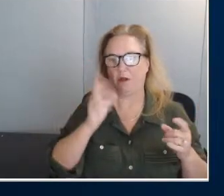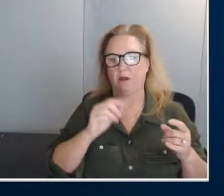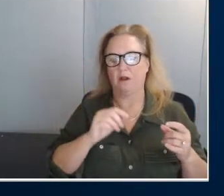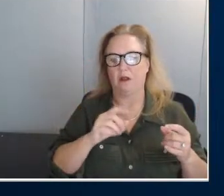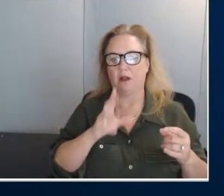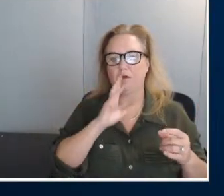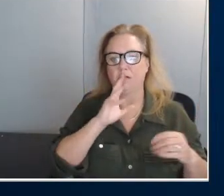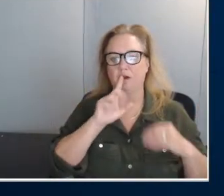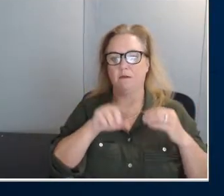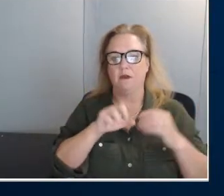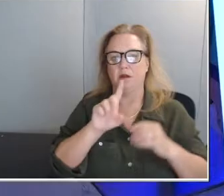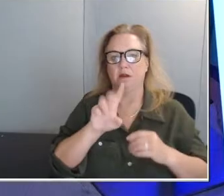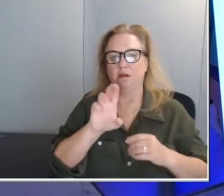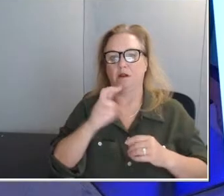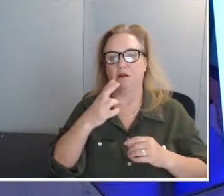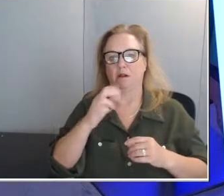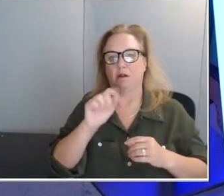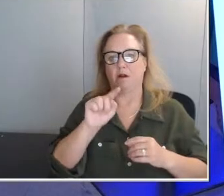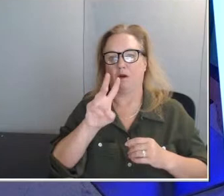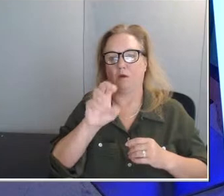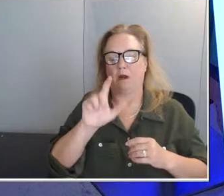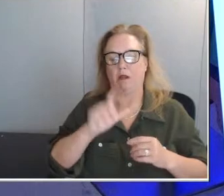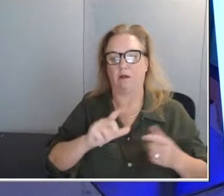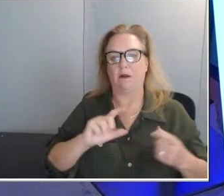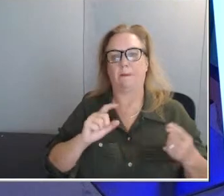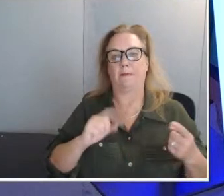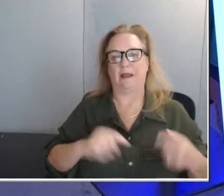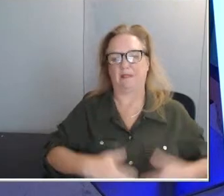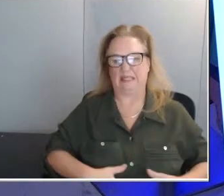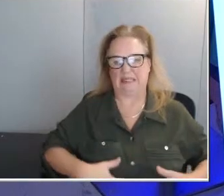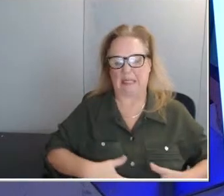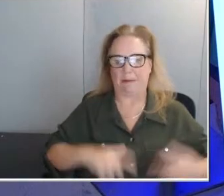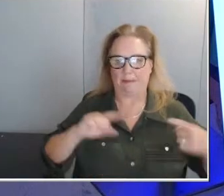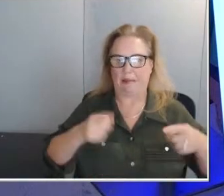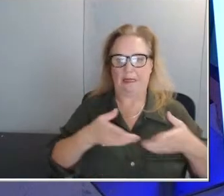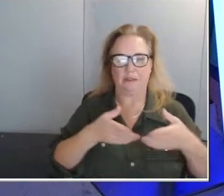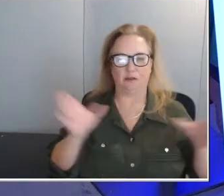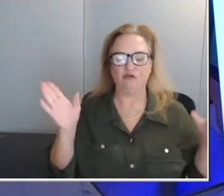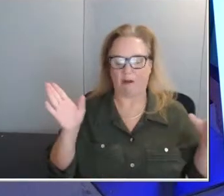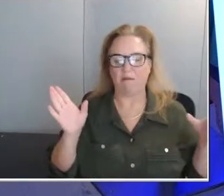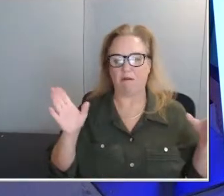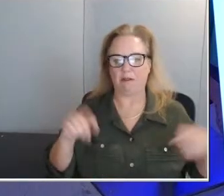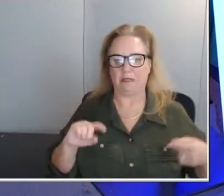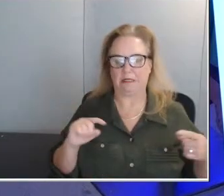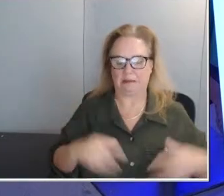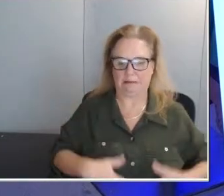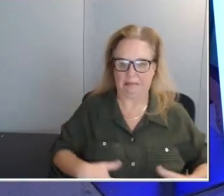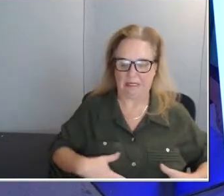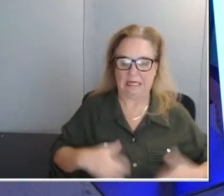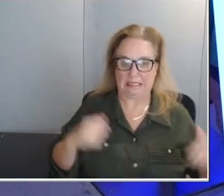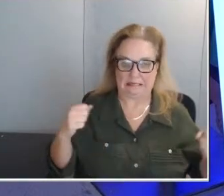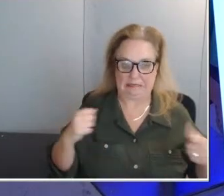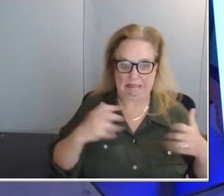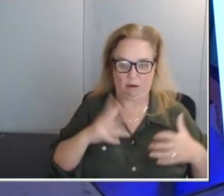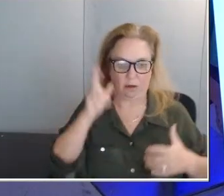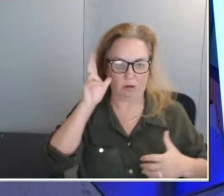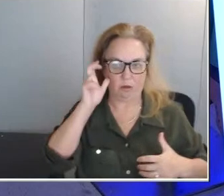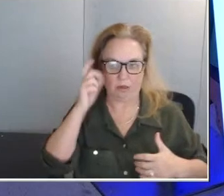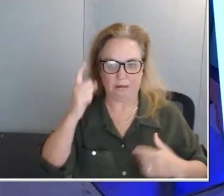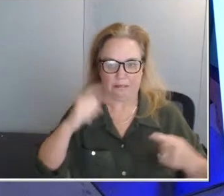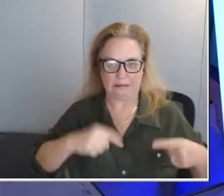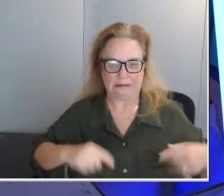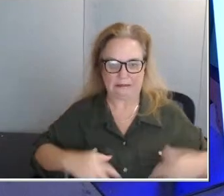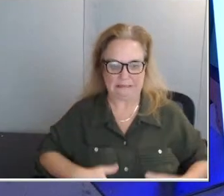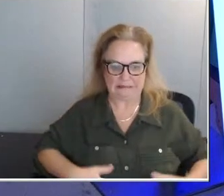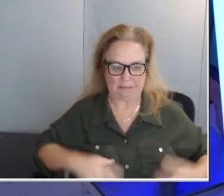bring in Dr. Hartwell. A lot of us have stomach pain. That's a very general symptom. So it's always scary when you hear that stomach pain leads to this